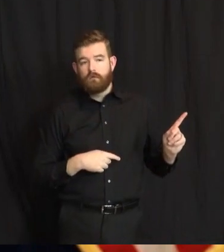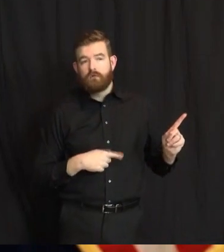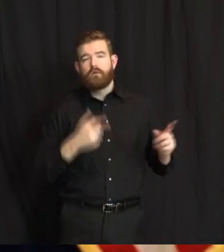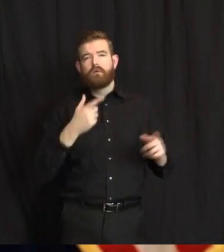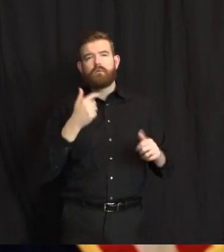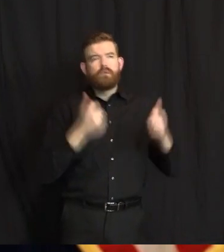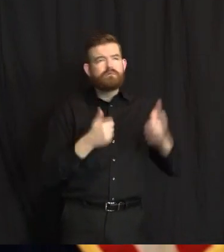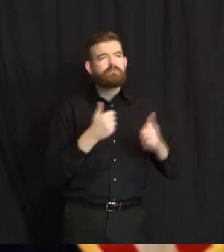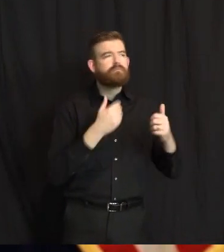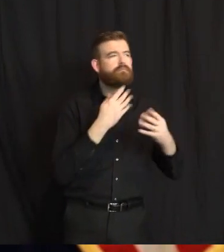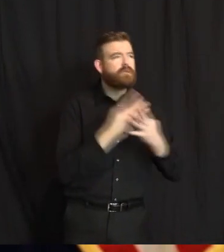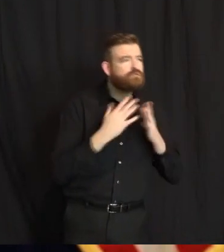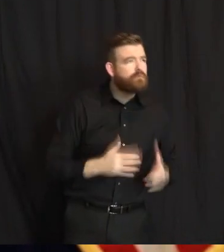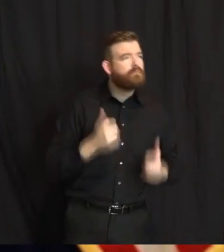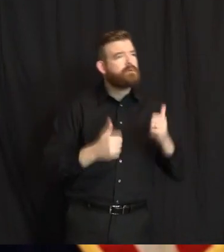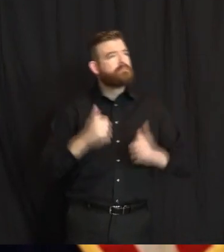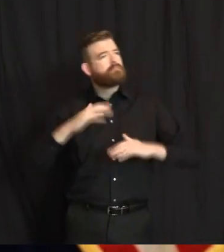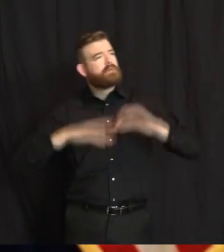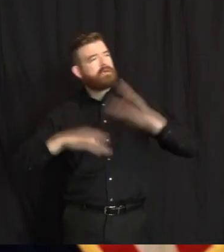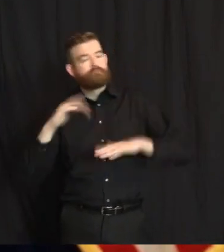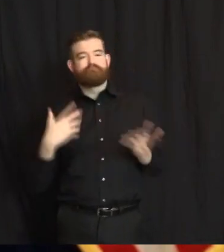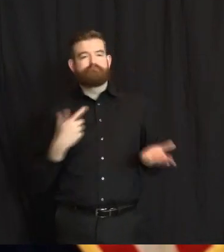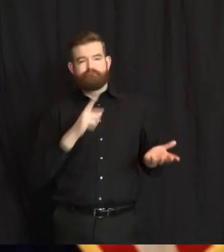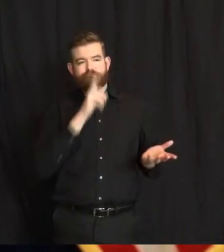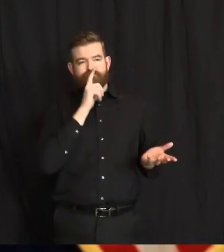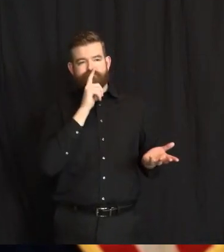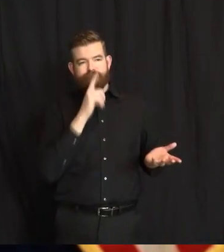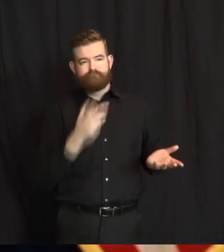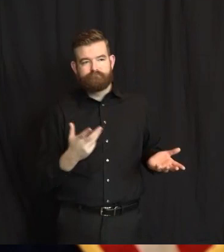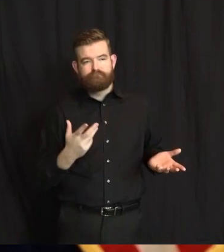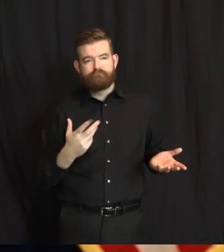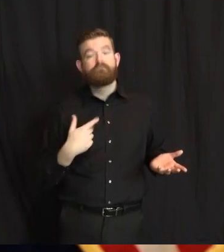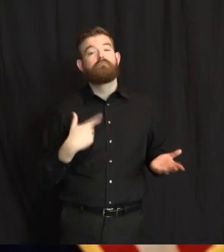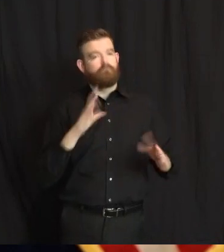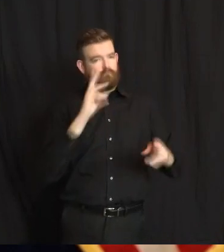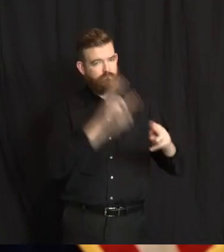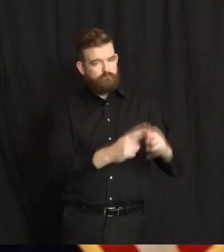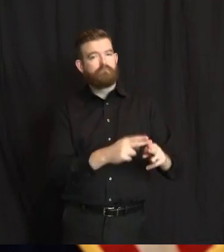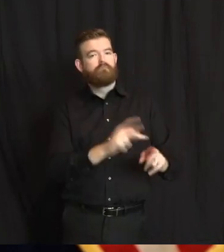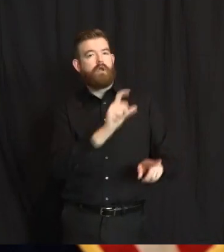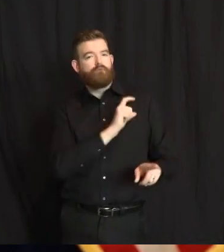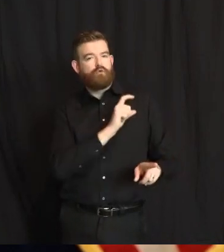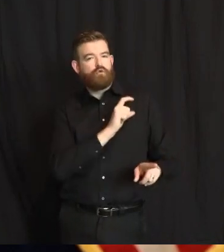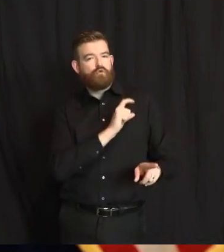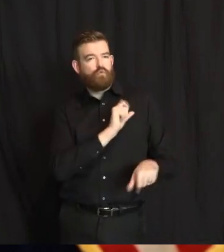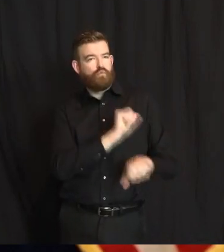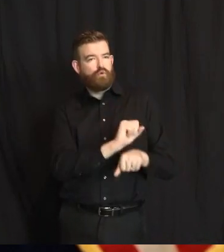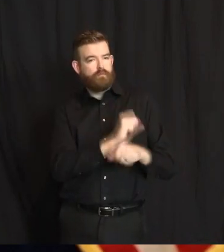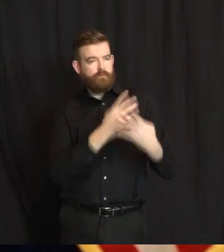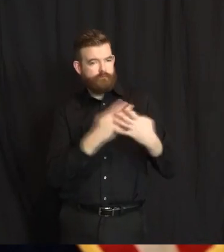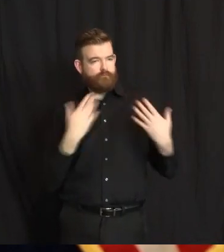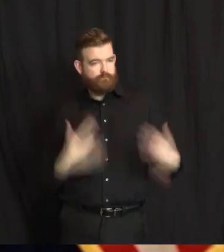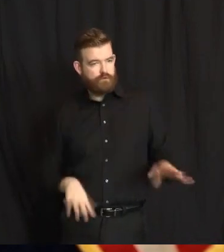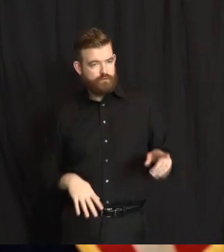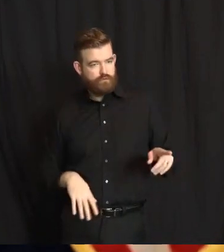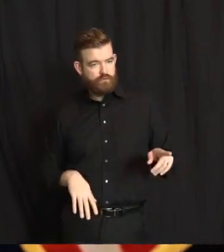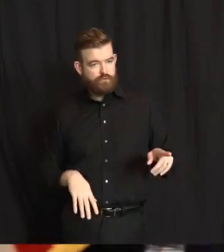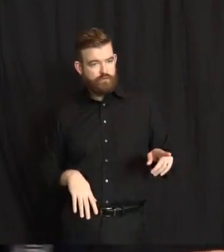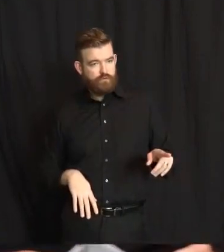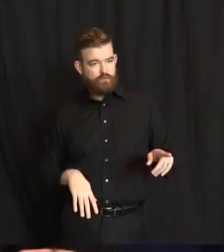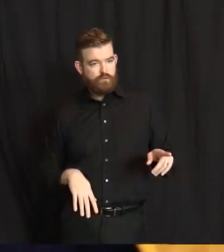sorry? Yeah, I don't know the name, but comfortable disclosing that. Please. Oh, I wouldn't feel